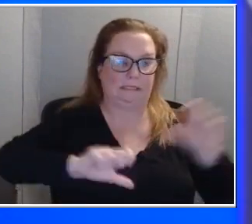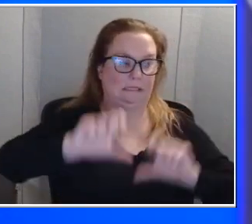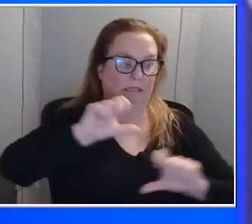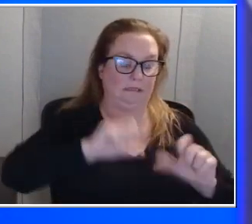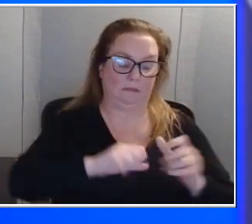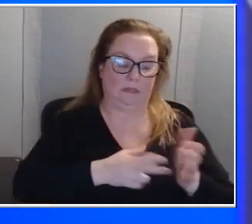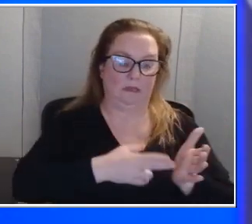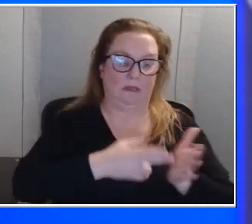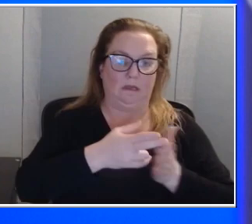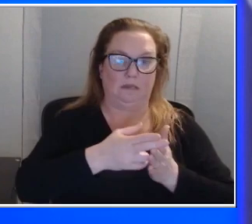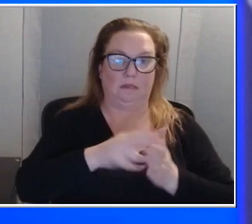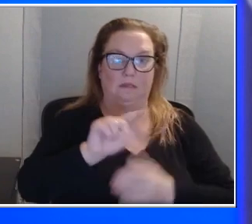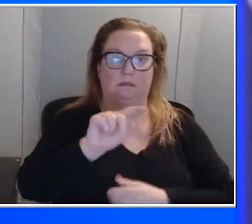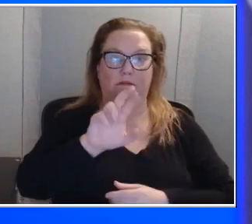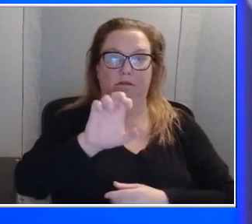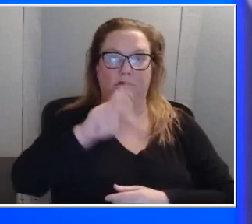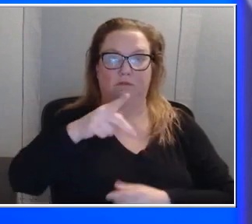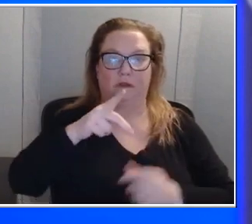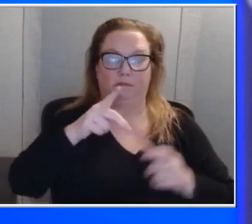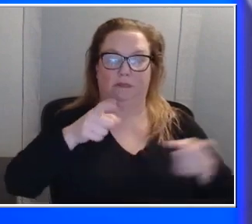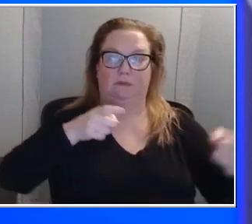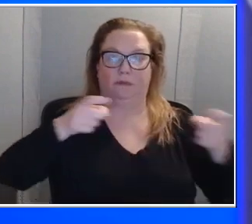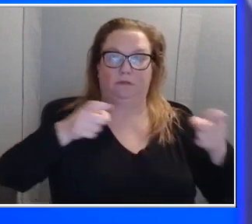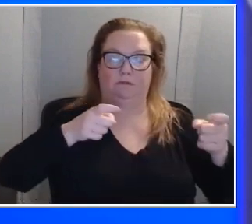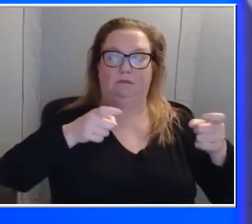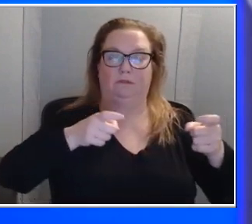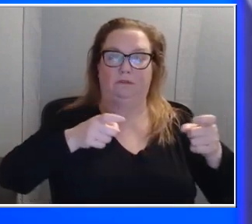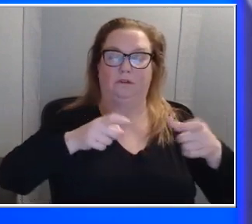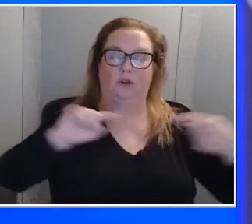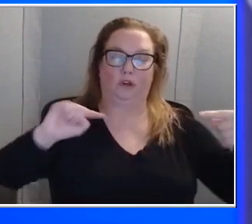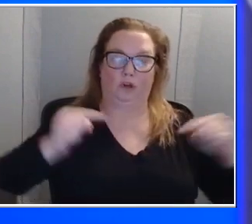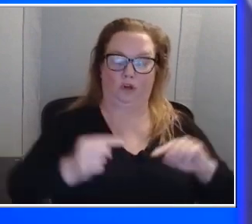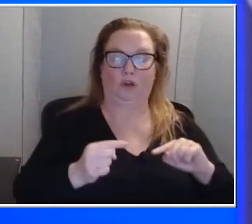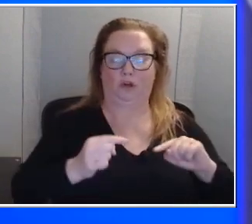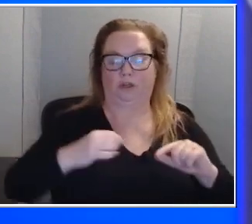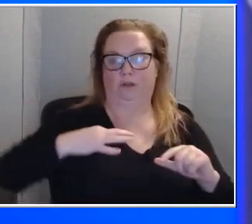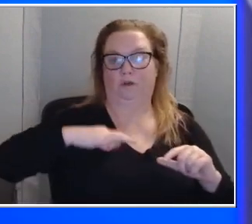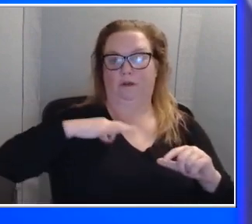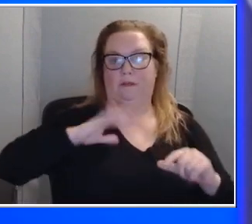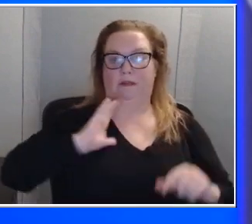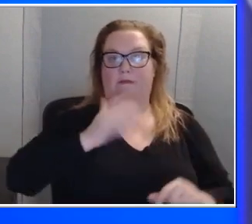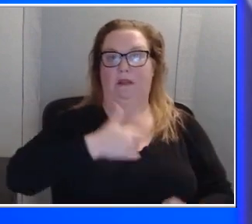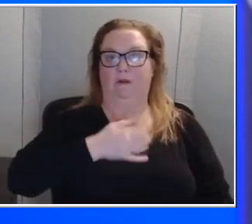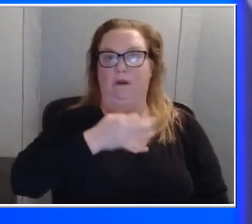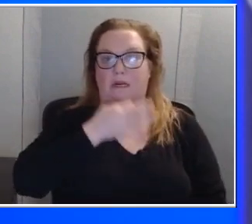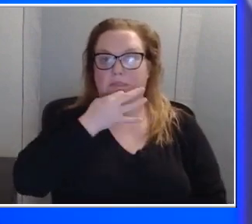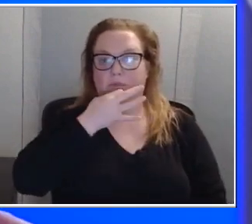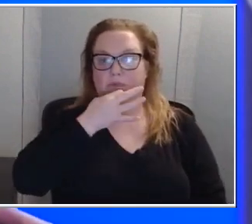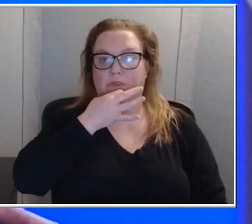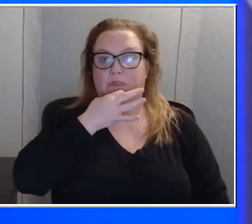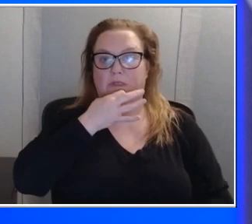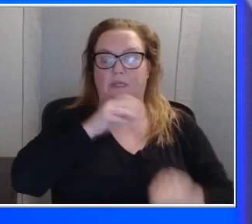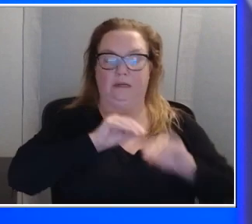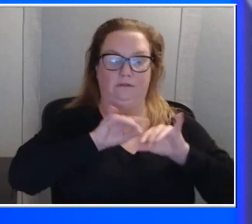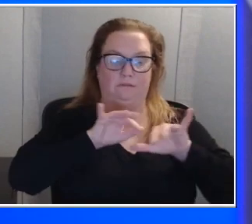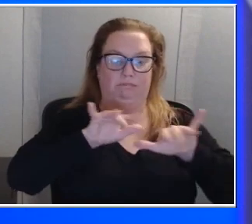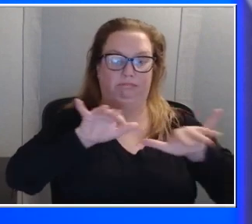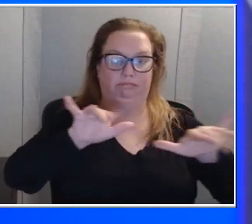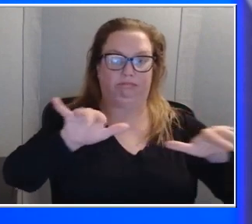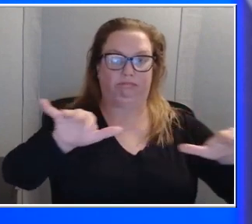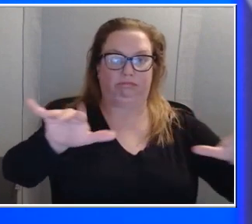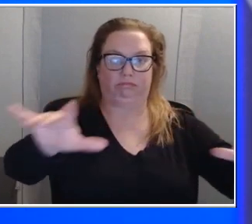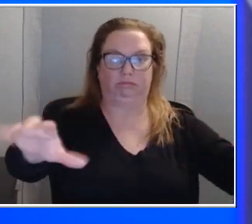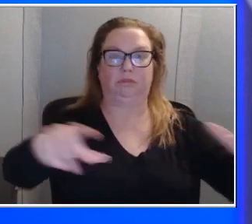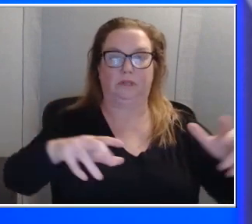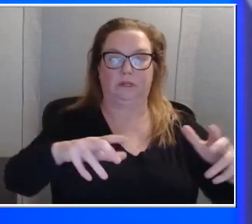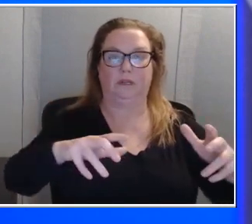honestly, the Trump administration, I think, undermined the credibility of our experts, and I think it just percolated out and caused a terrific amount